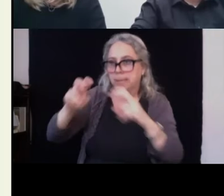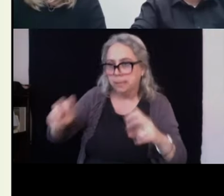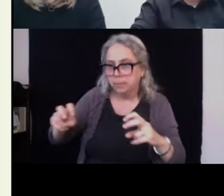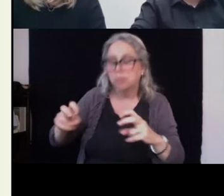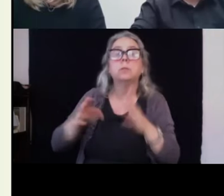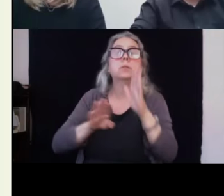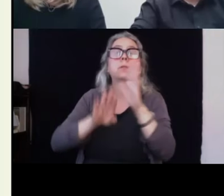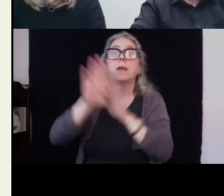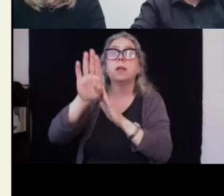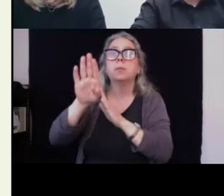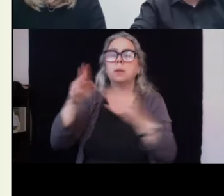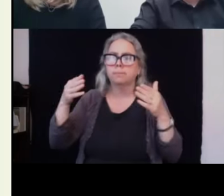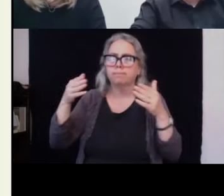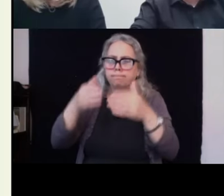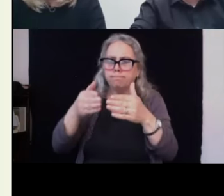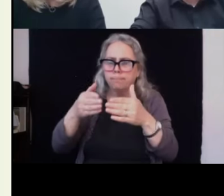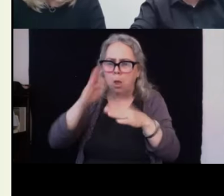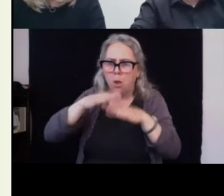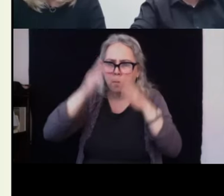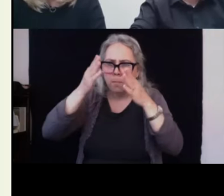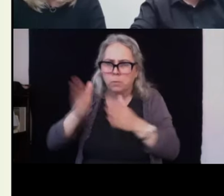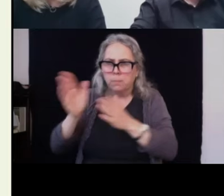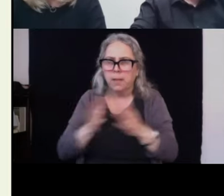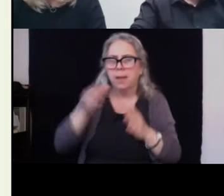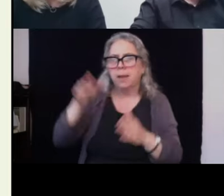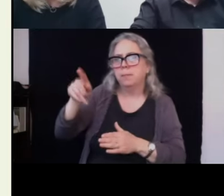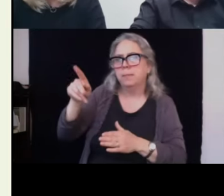person-centered plan, often referred to as a PCP,